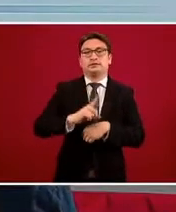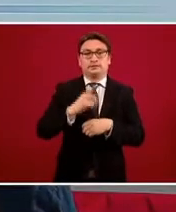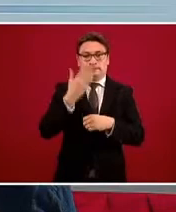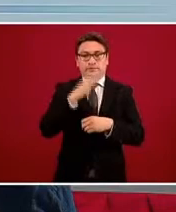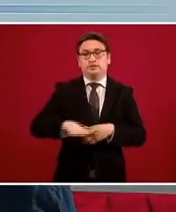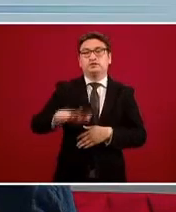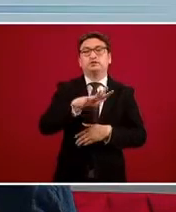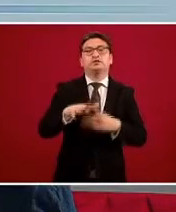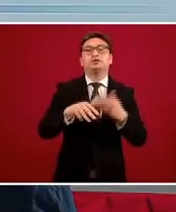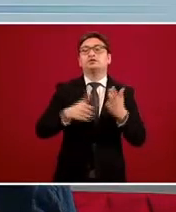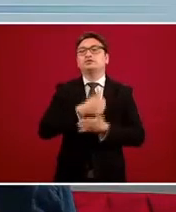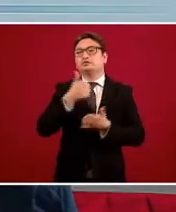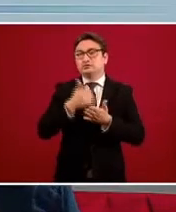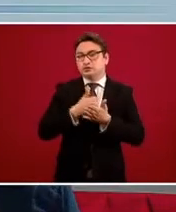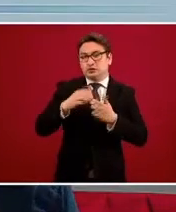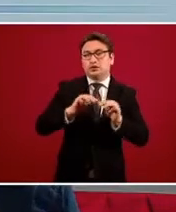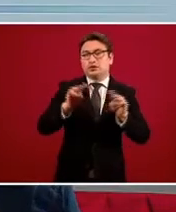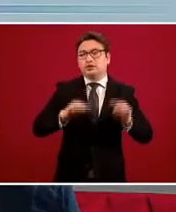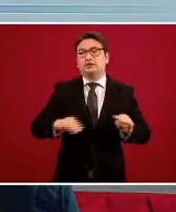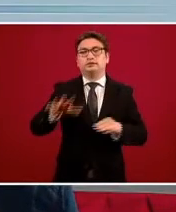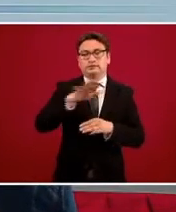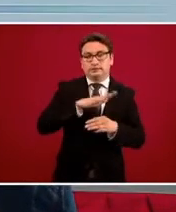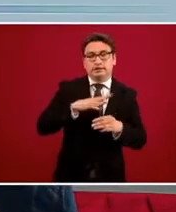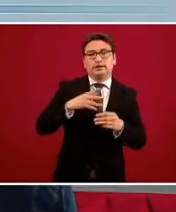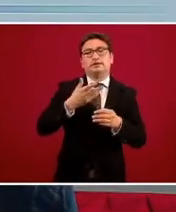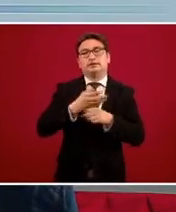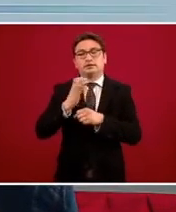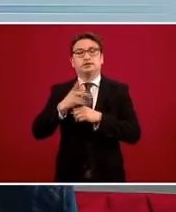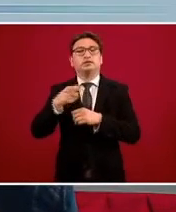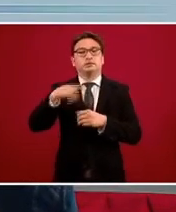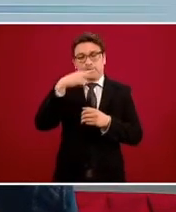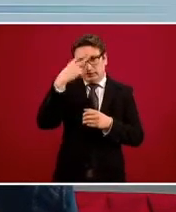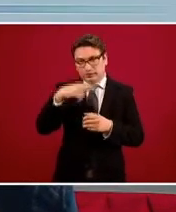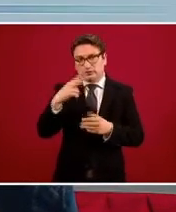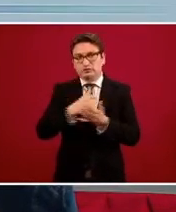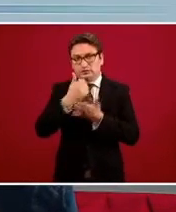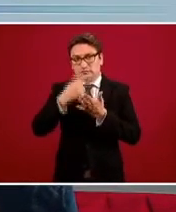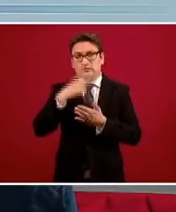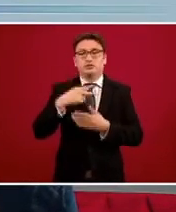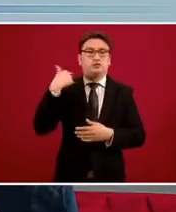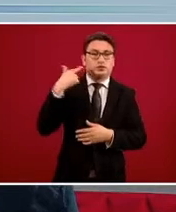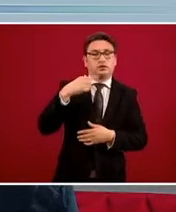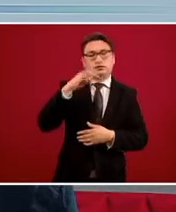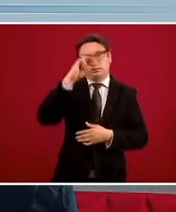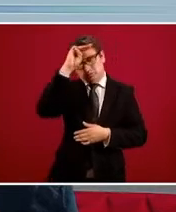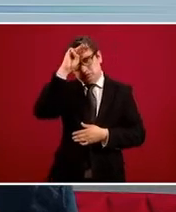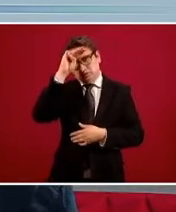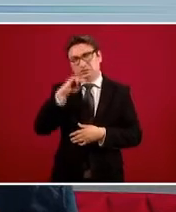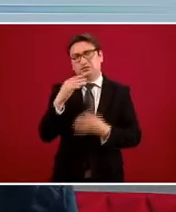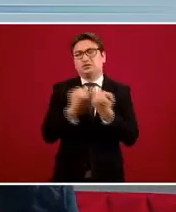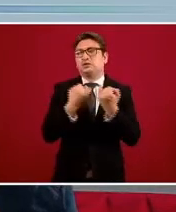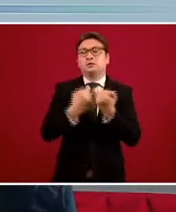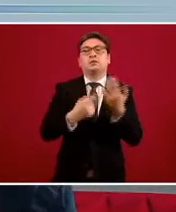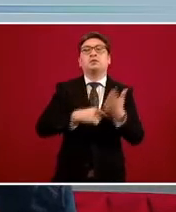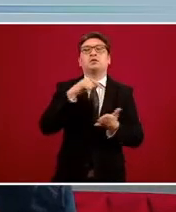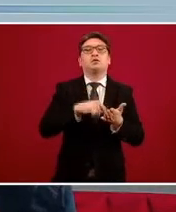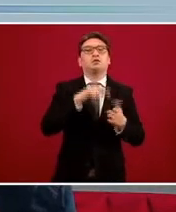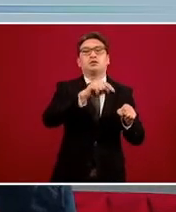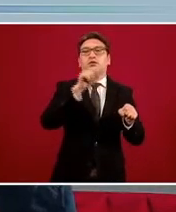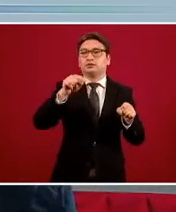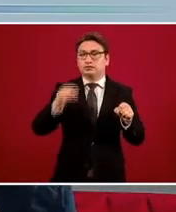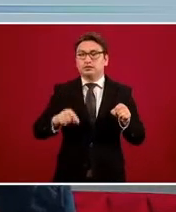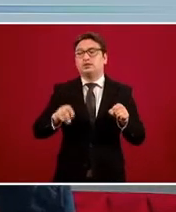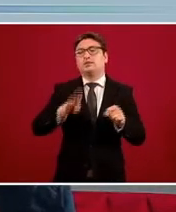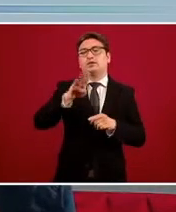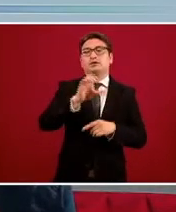the past 12 days, which is that the Mexico Valley City area, the Guadalajara metropolitan area,